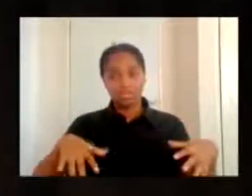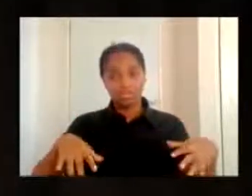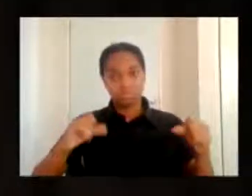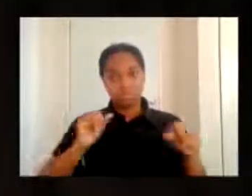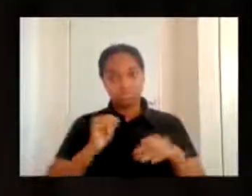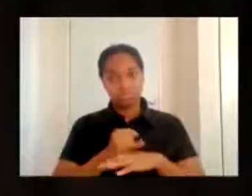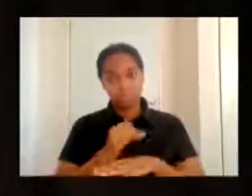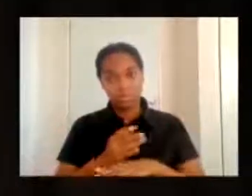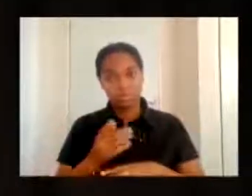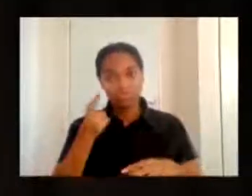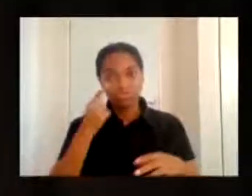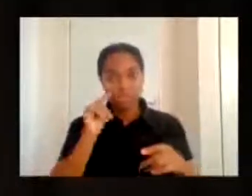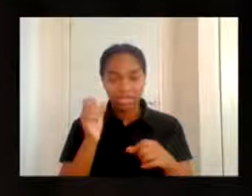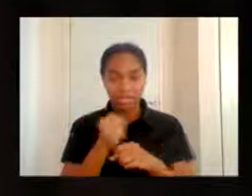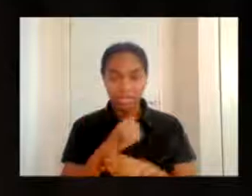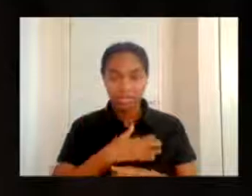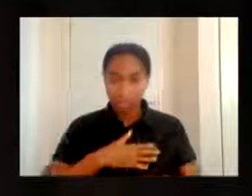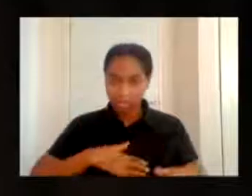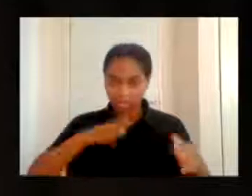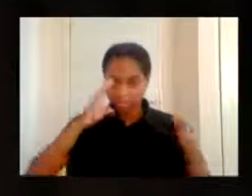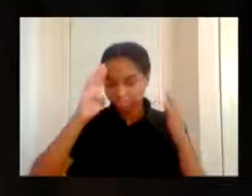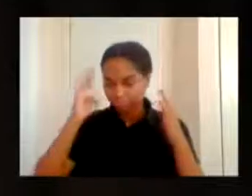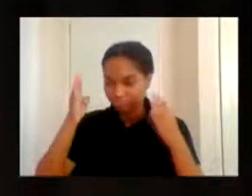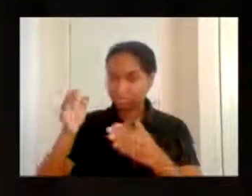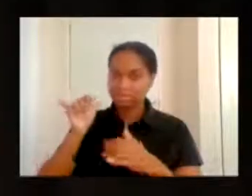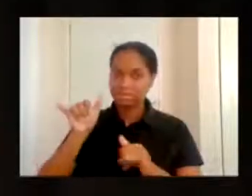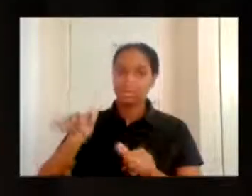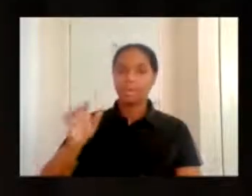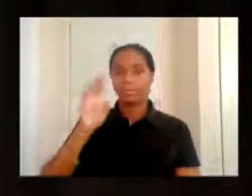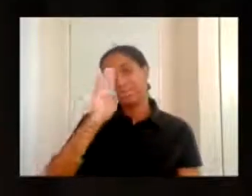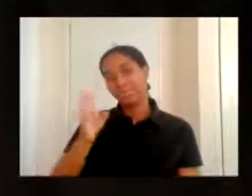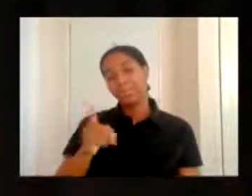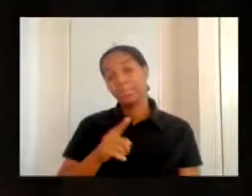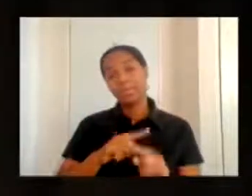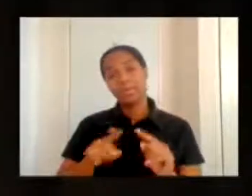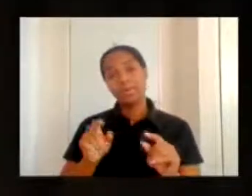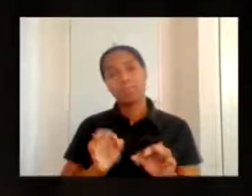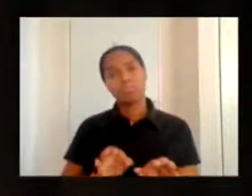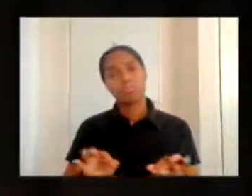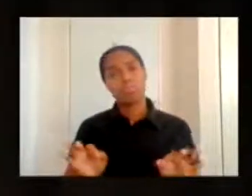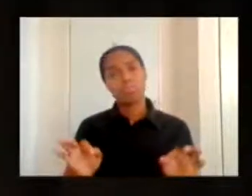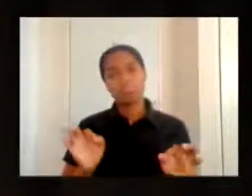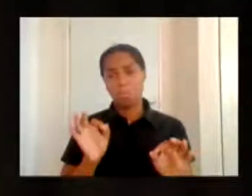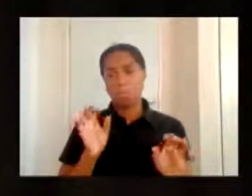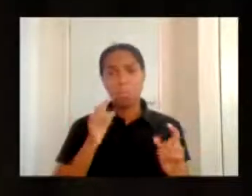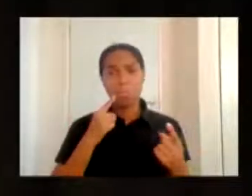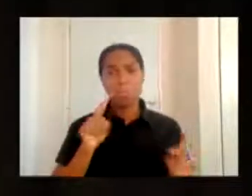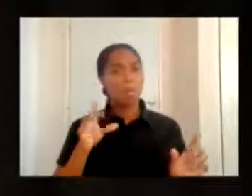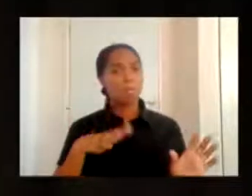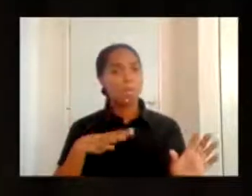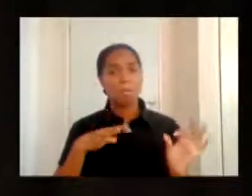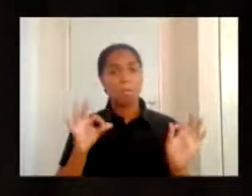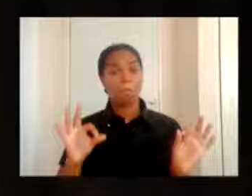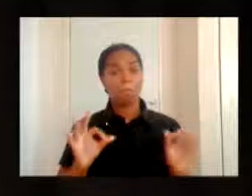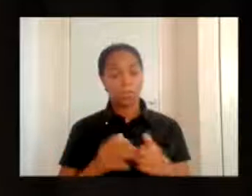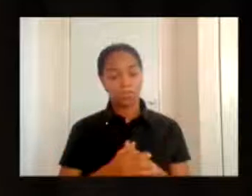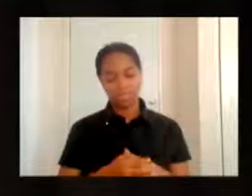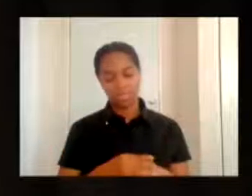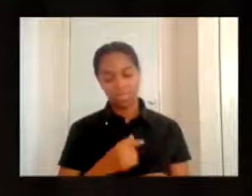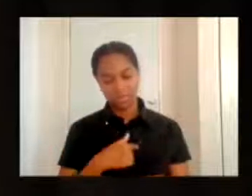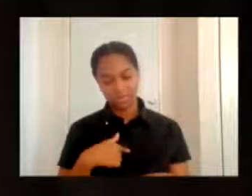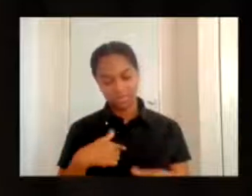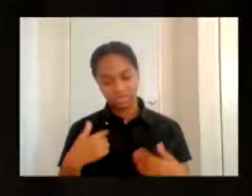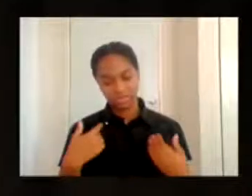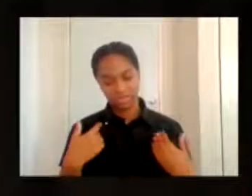of headed in the same direction, but it's actually worked very, very well. And we sort of had, in